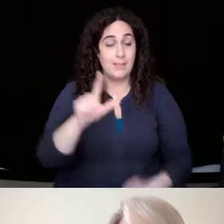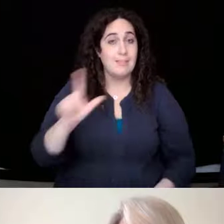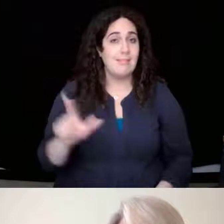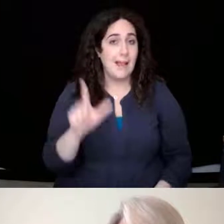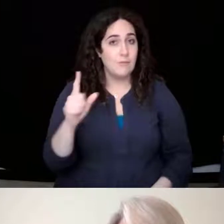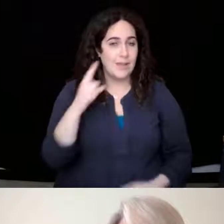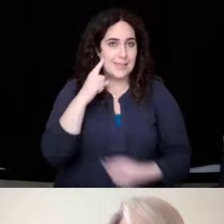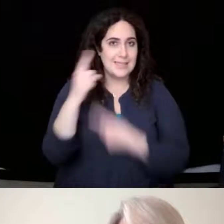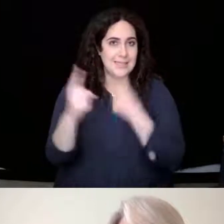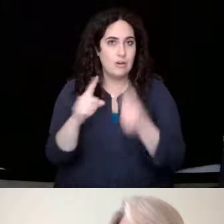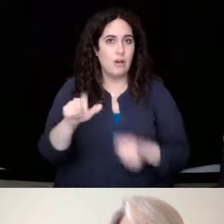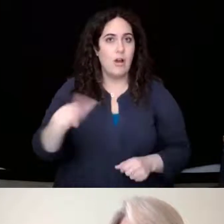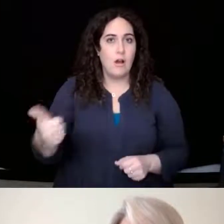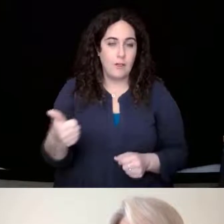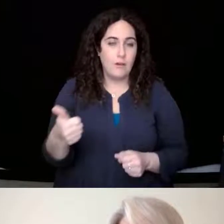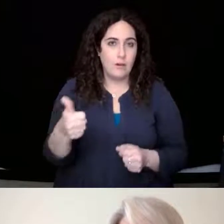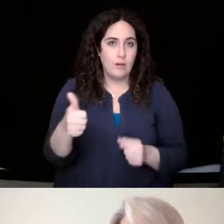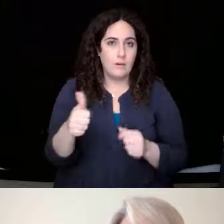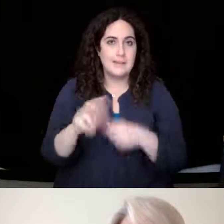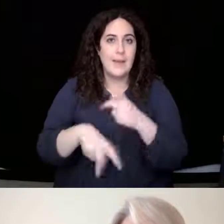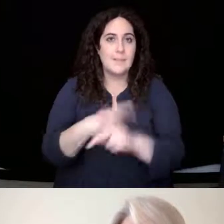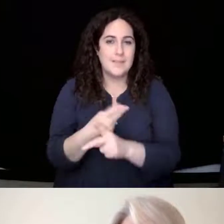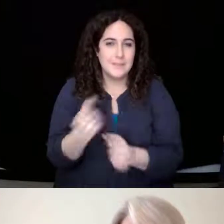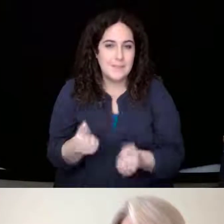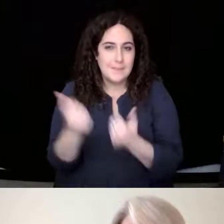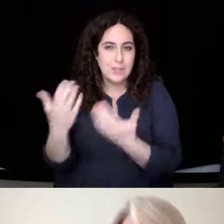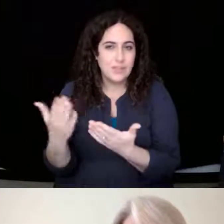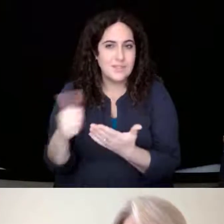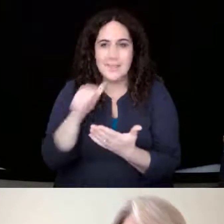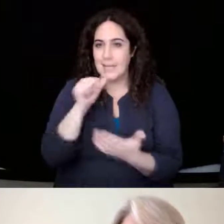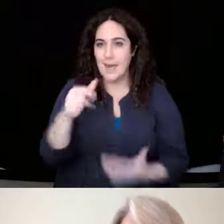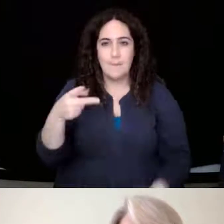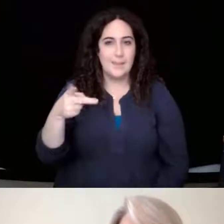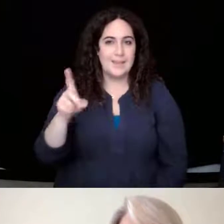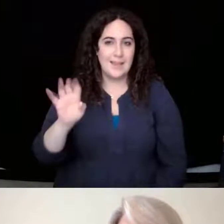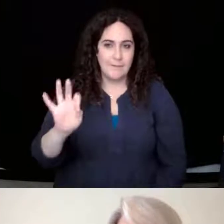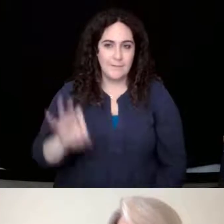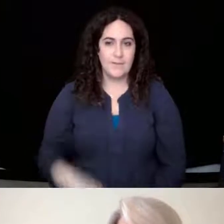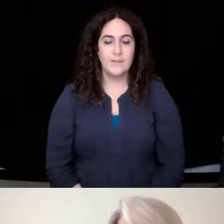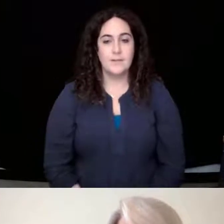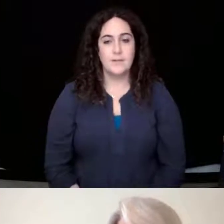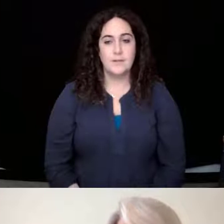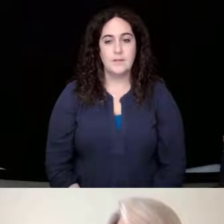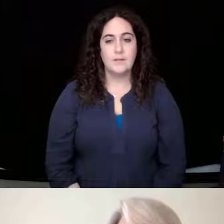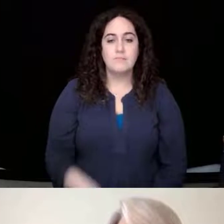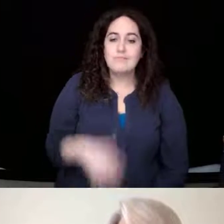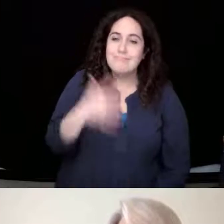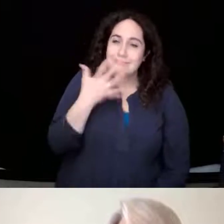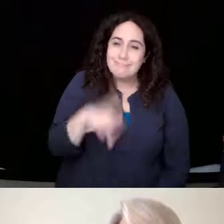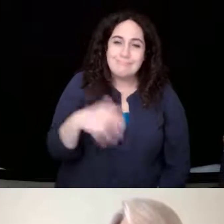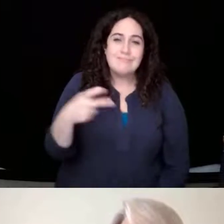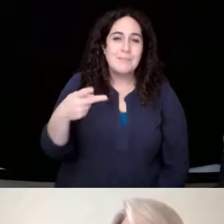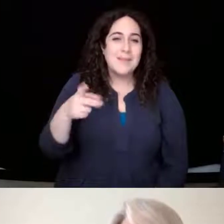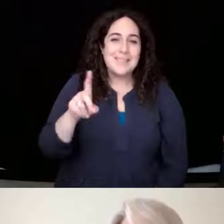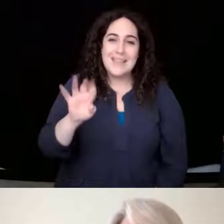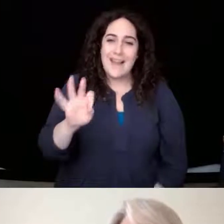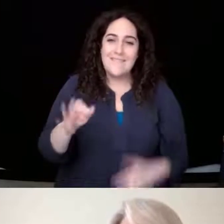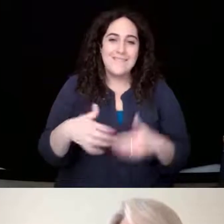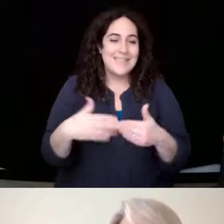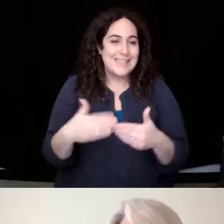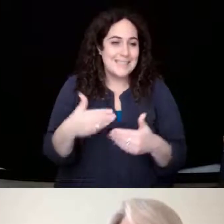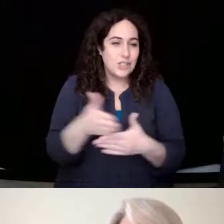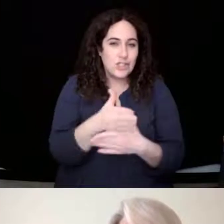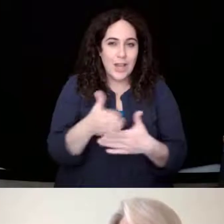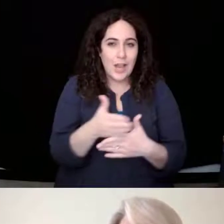aren't necessarily going anywhere quickly because the benefit of the PDF is being able to share it easily among